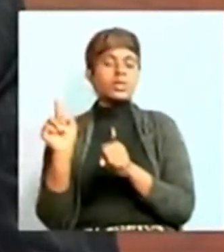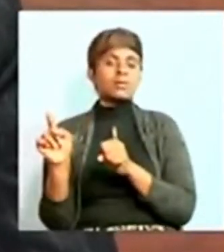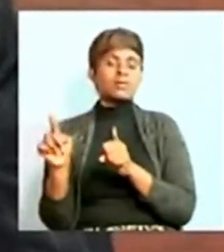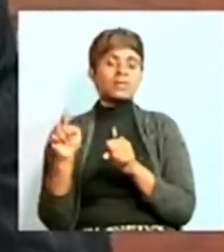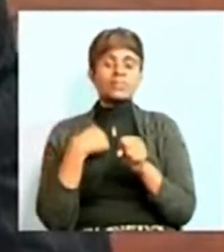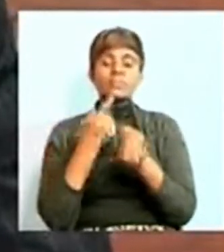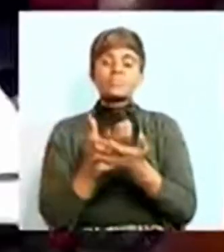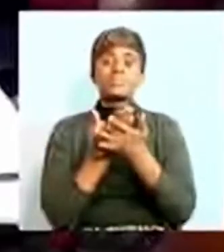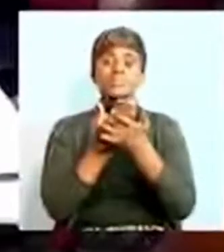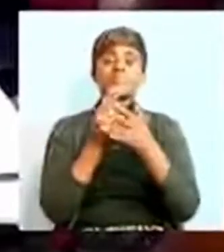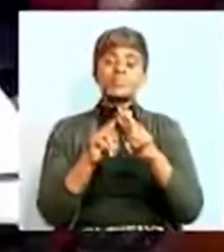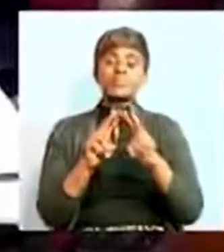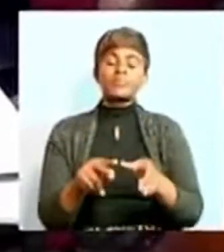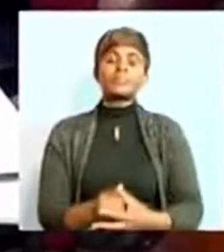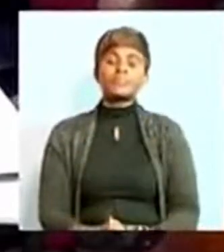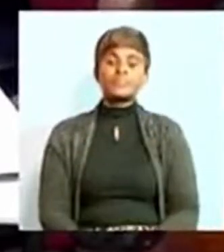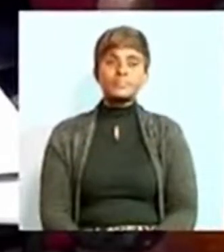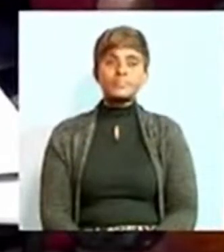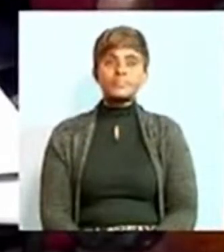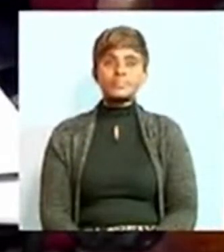I submit, Chair.